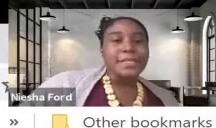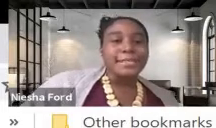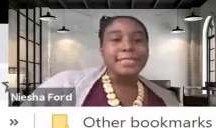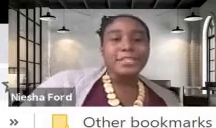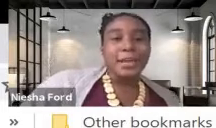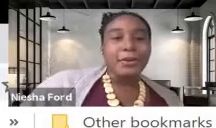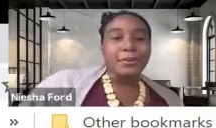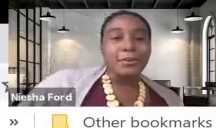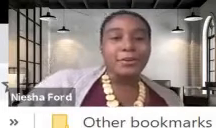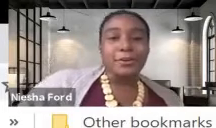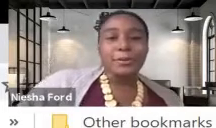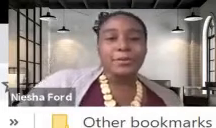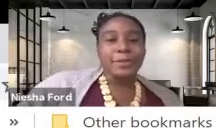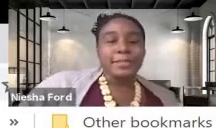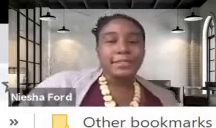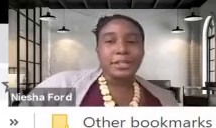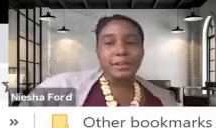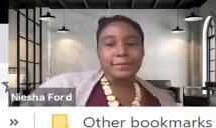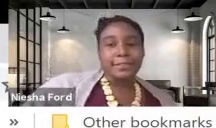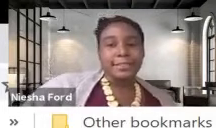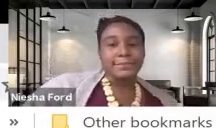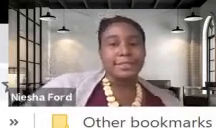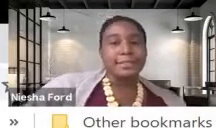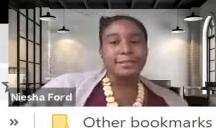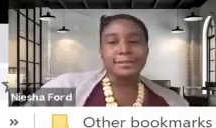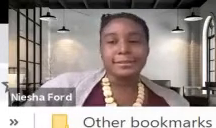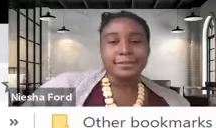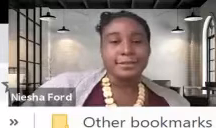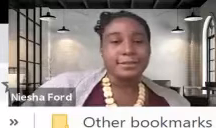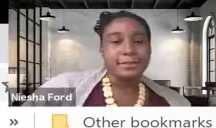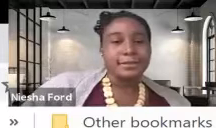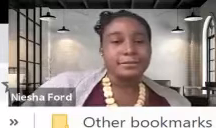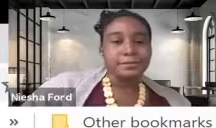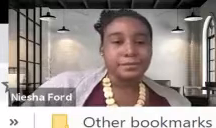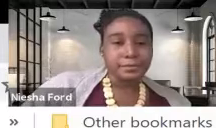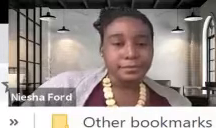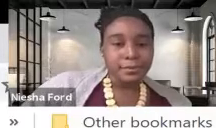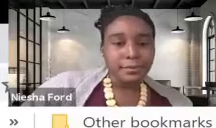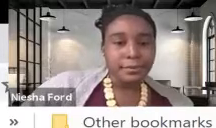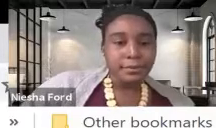do what they did in the chat on the mural board before we get started in our first activity.